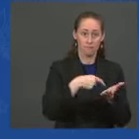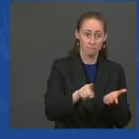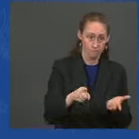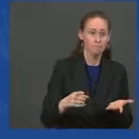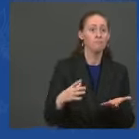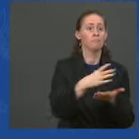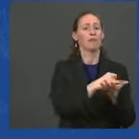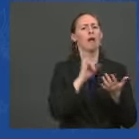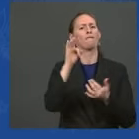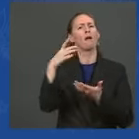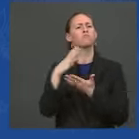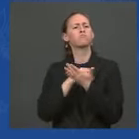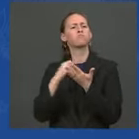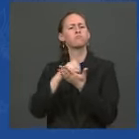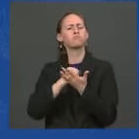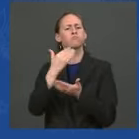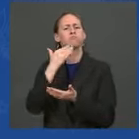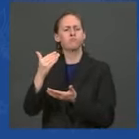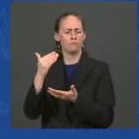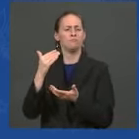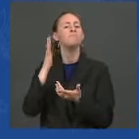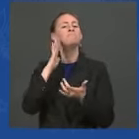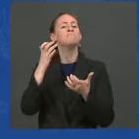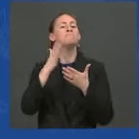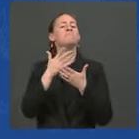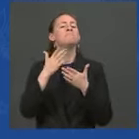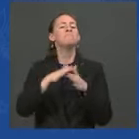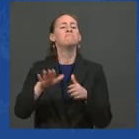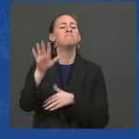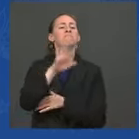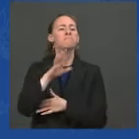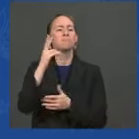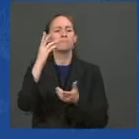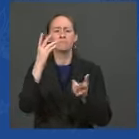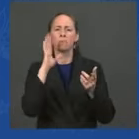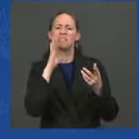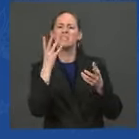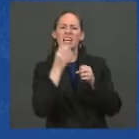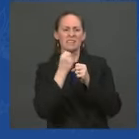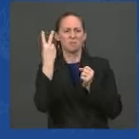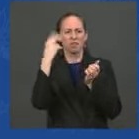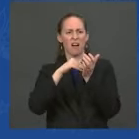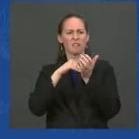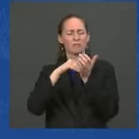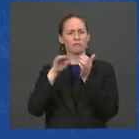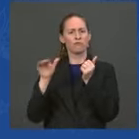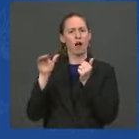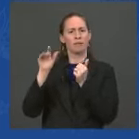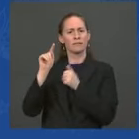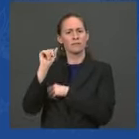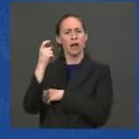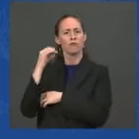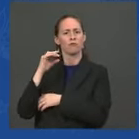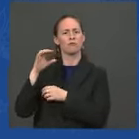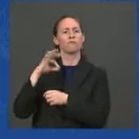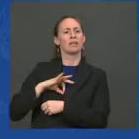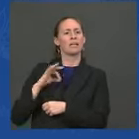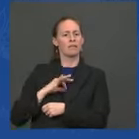the $2,000 per child deduction, you could actually write it off your taxes. But how many families do you